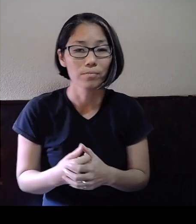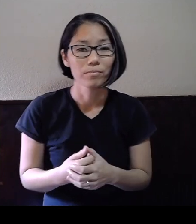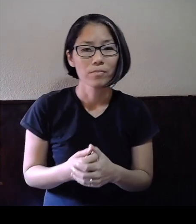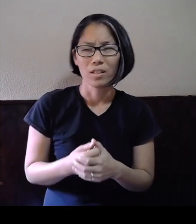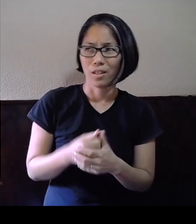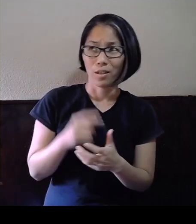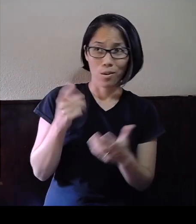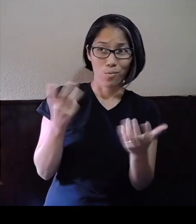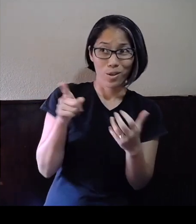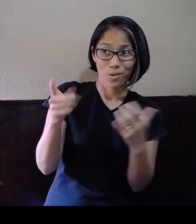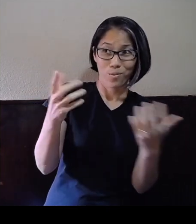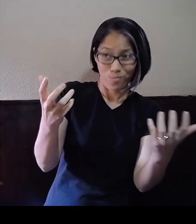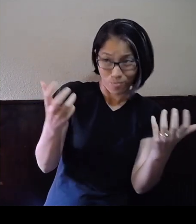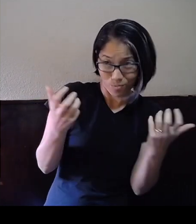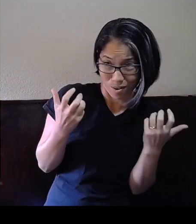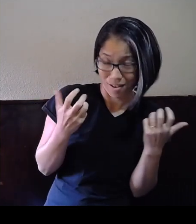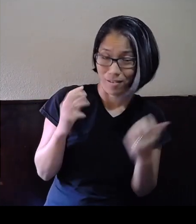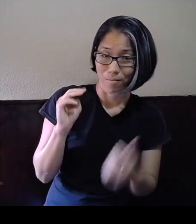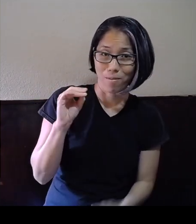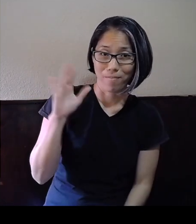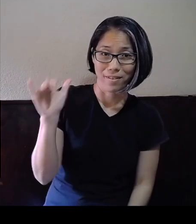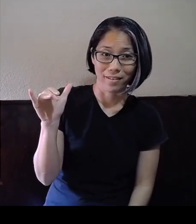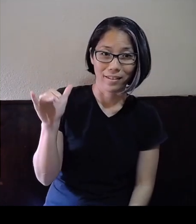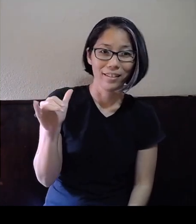What do you want to have, Moby?